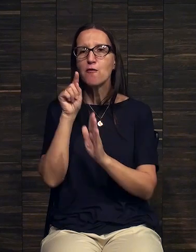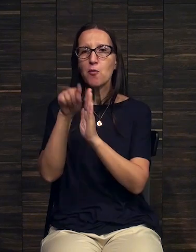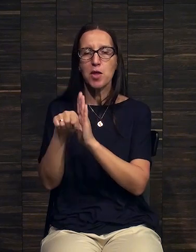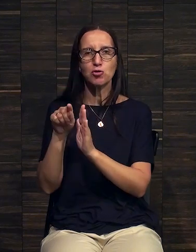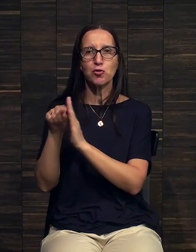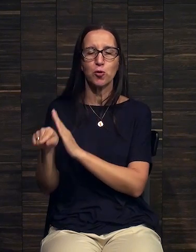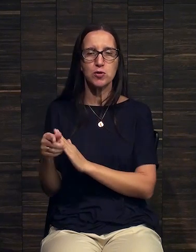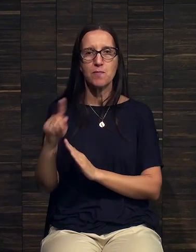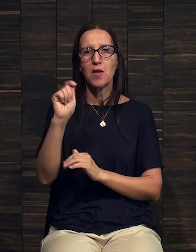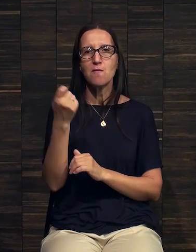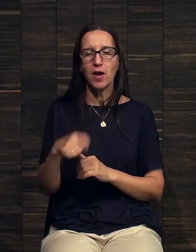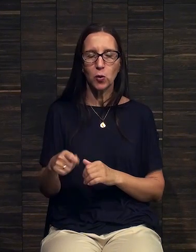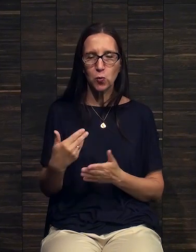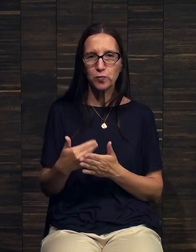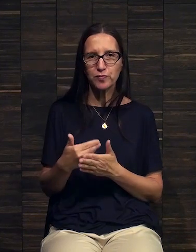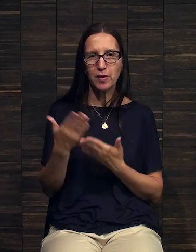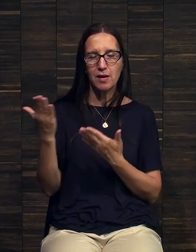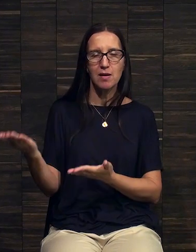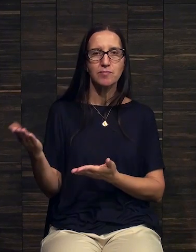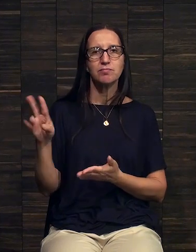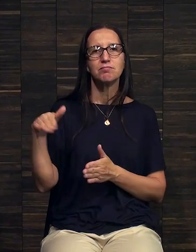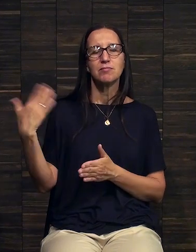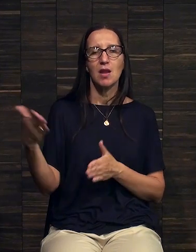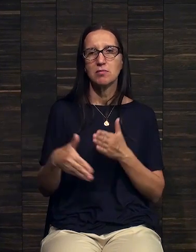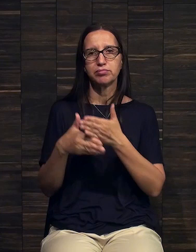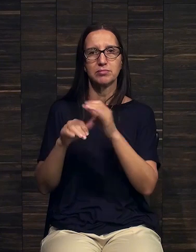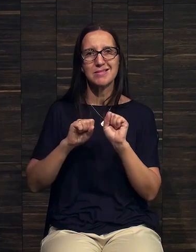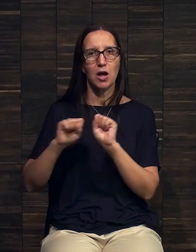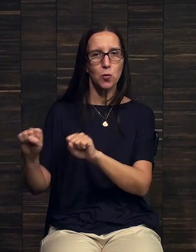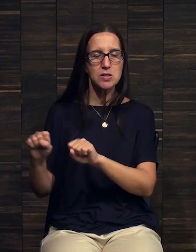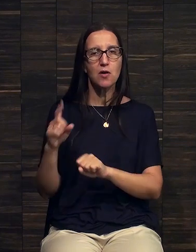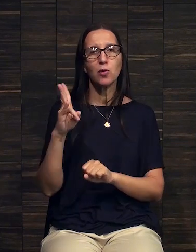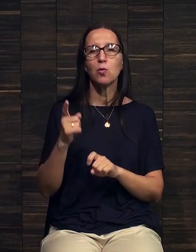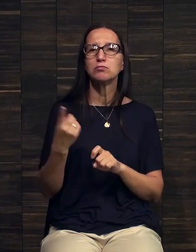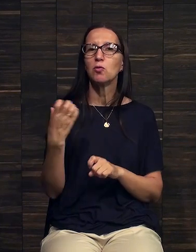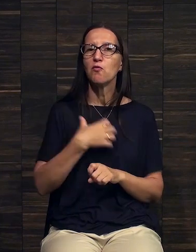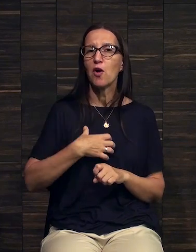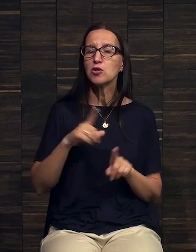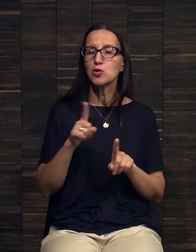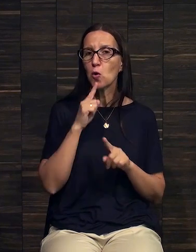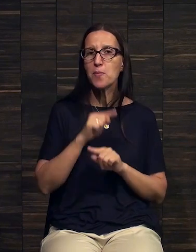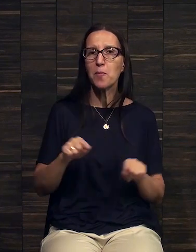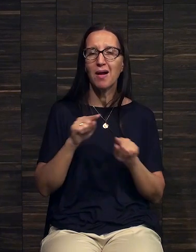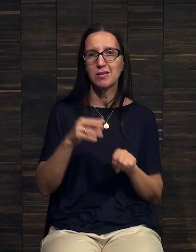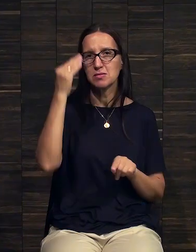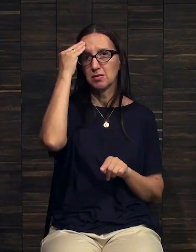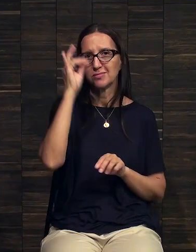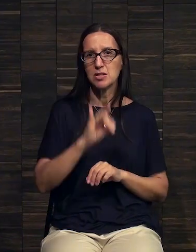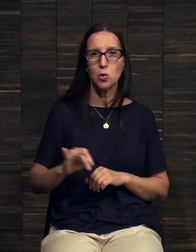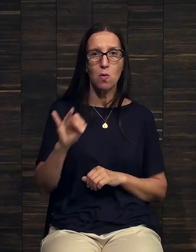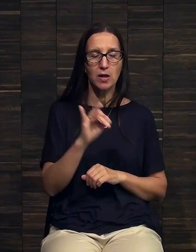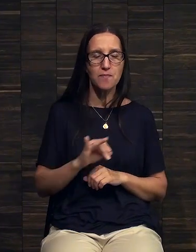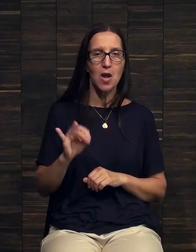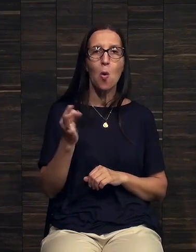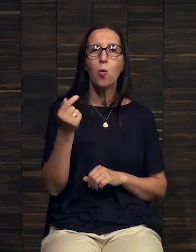the coups, the plots, and they are engaged in the war at the Allies' side. And